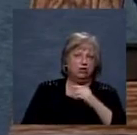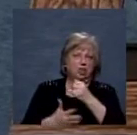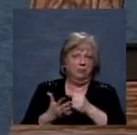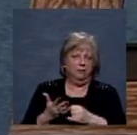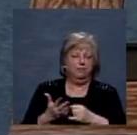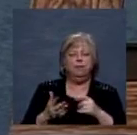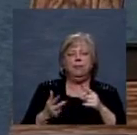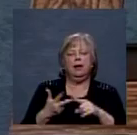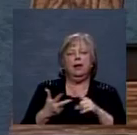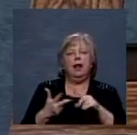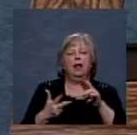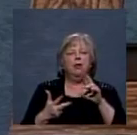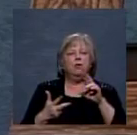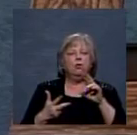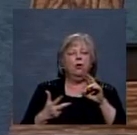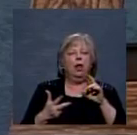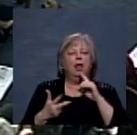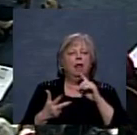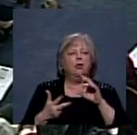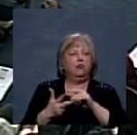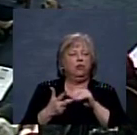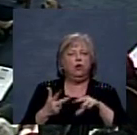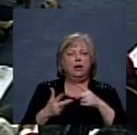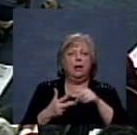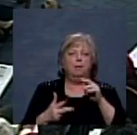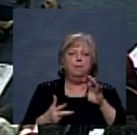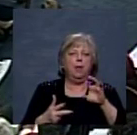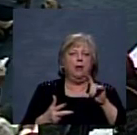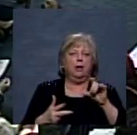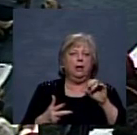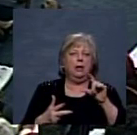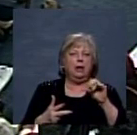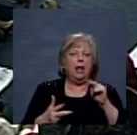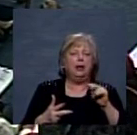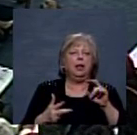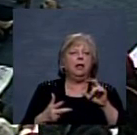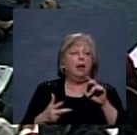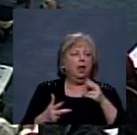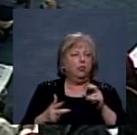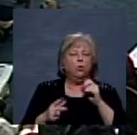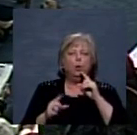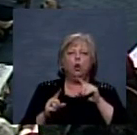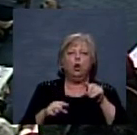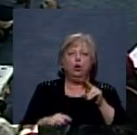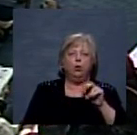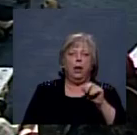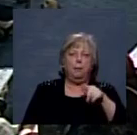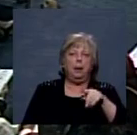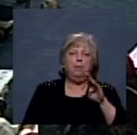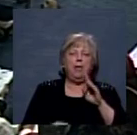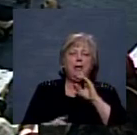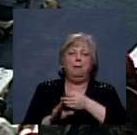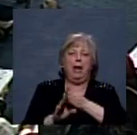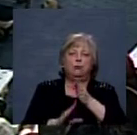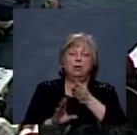at McClellan High School. This fall, she will be attending the University of Arkansas at Pine Bluff, majoring in